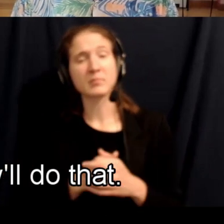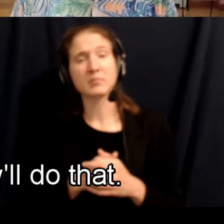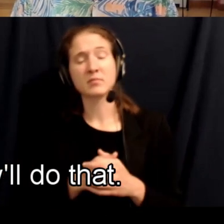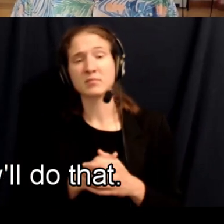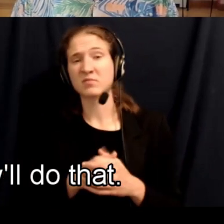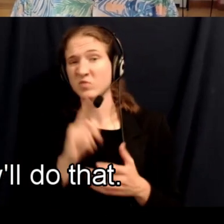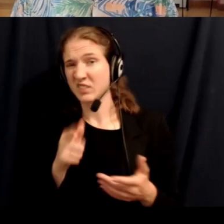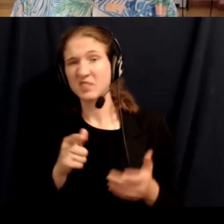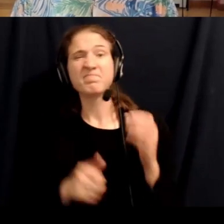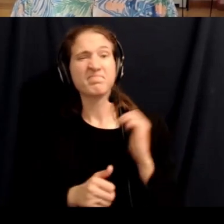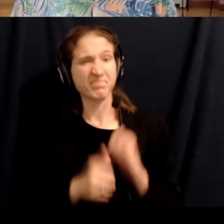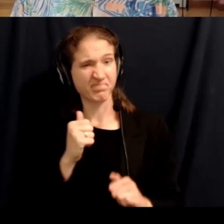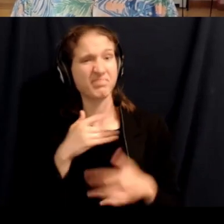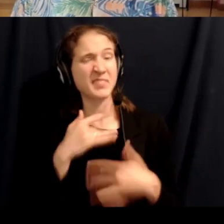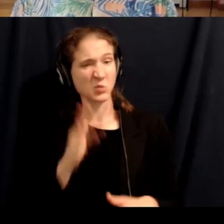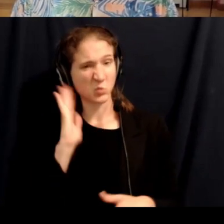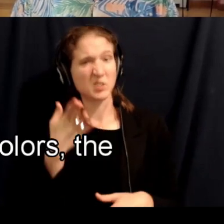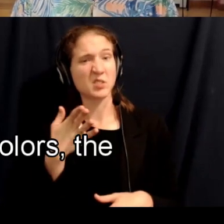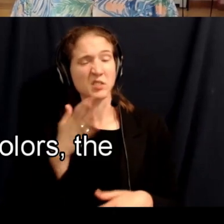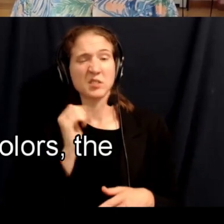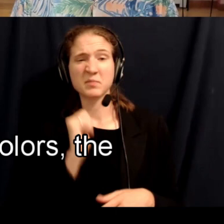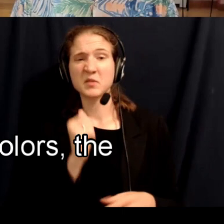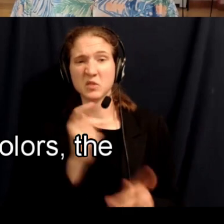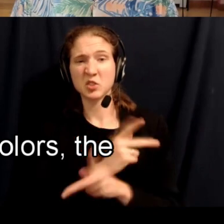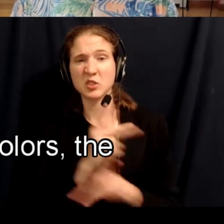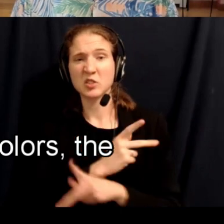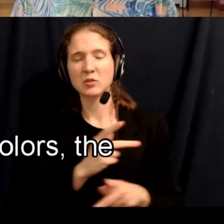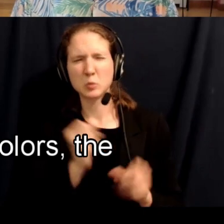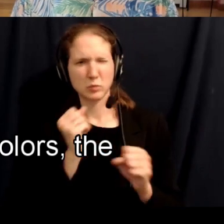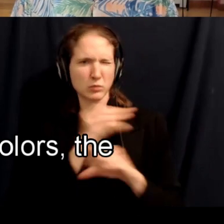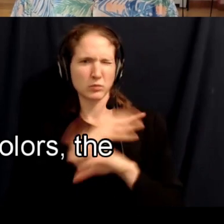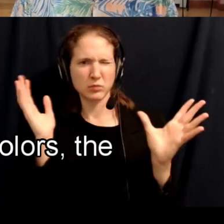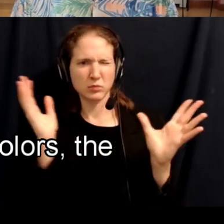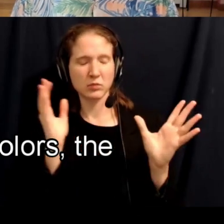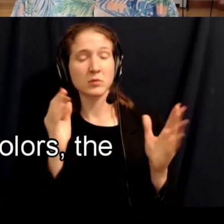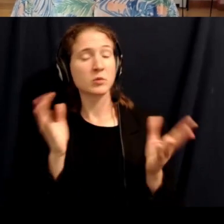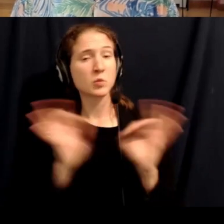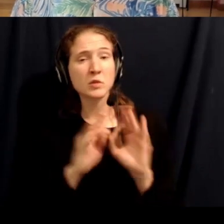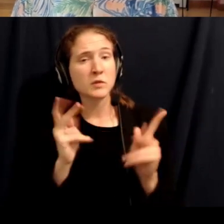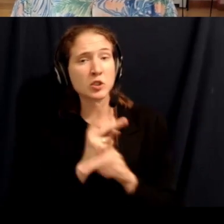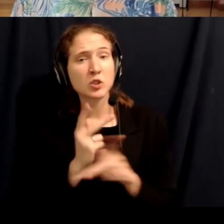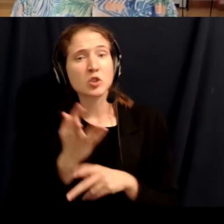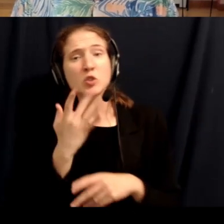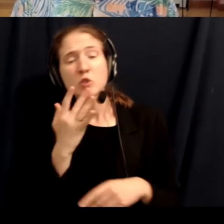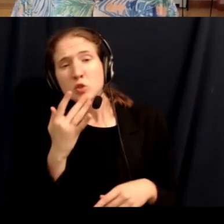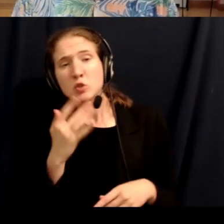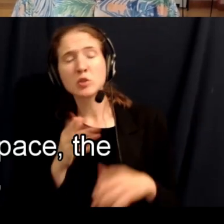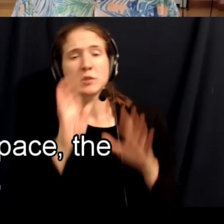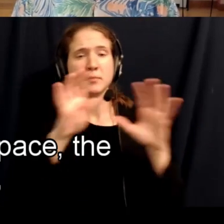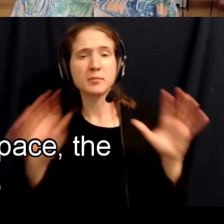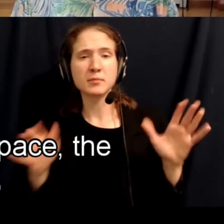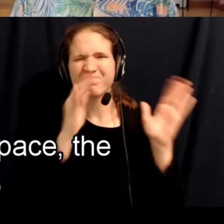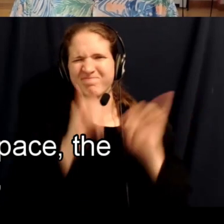the time they will do that. So it's figuring out the colors, the patterns,